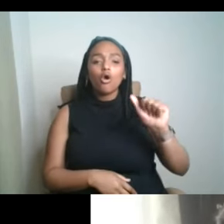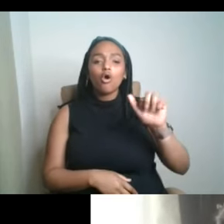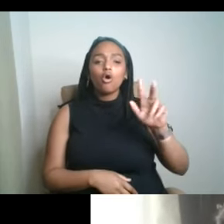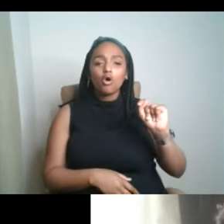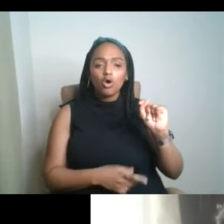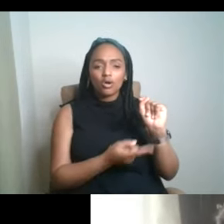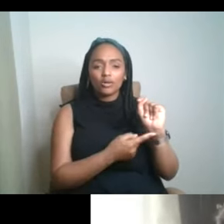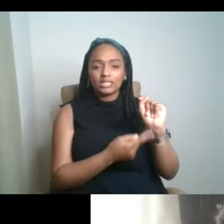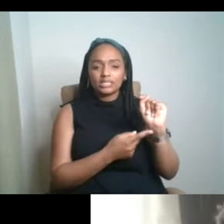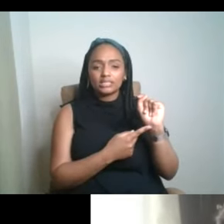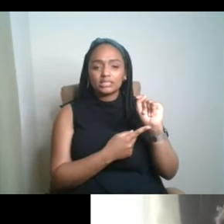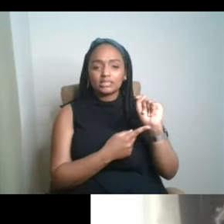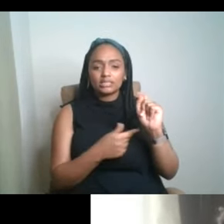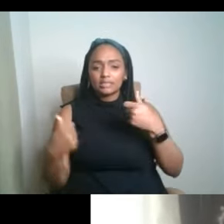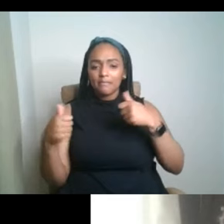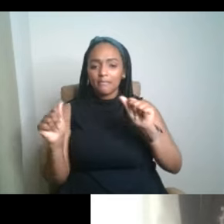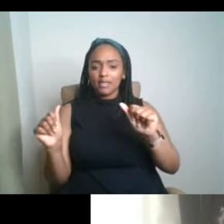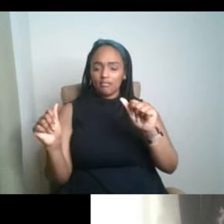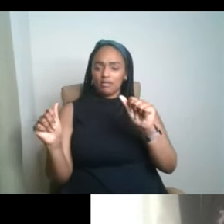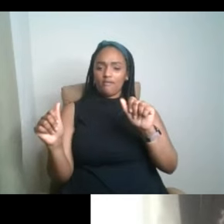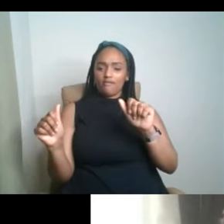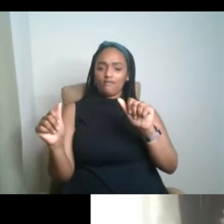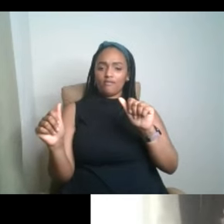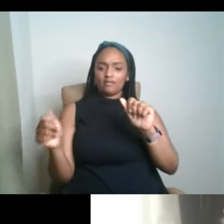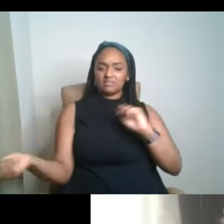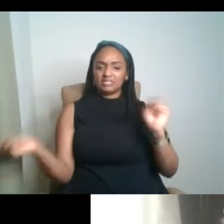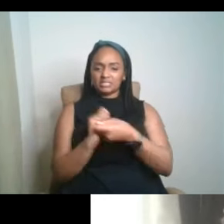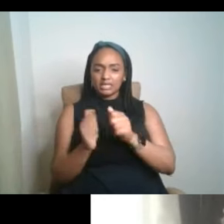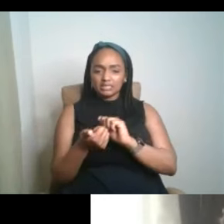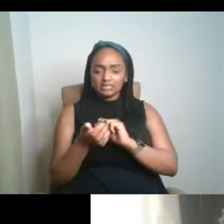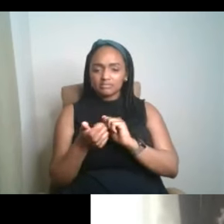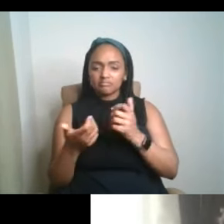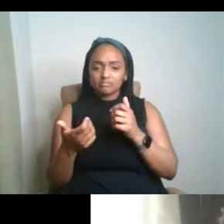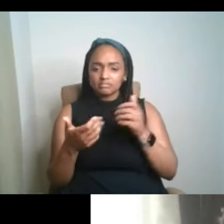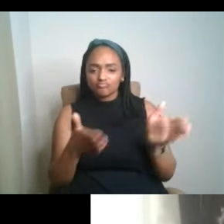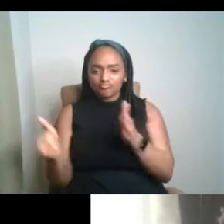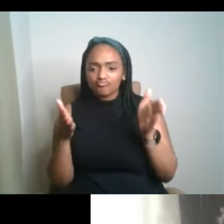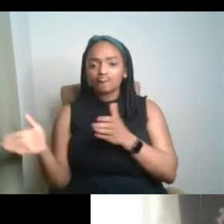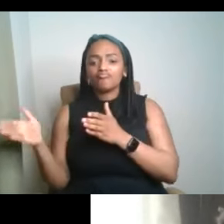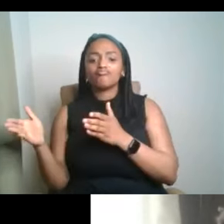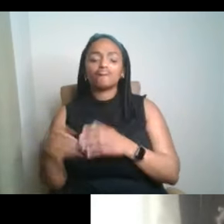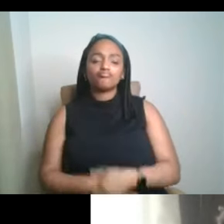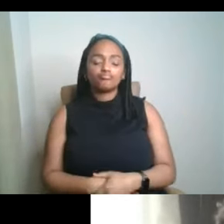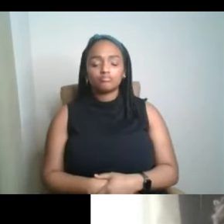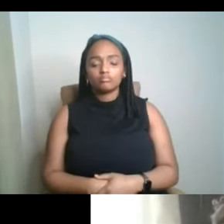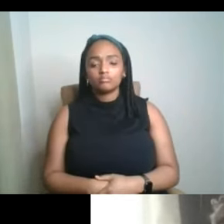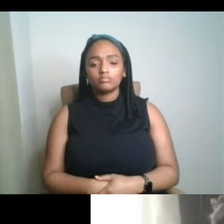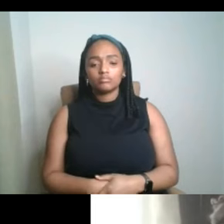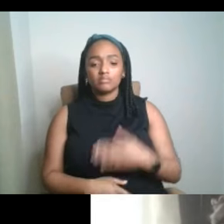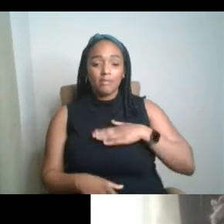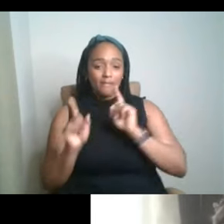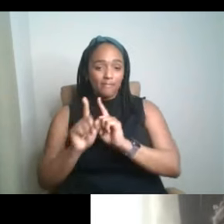a method of change making and organizing and, yeah, so my mentors there were like